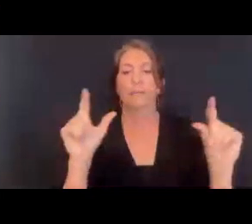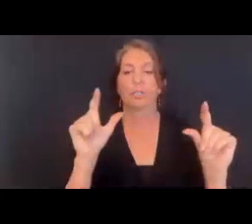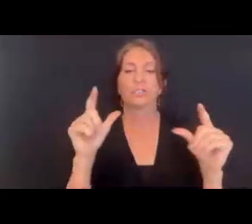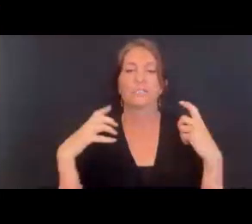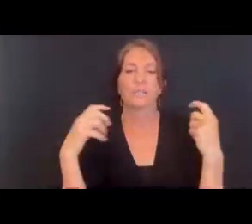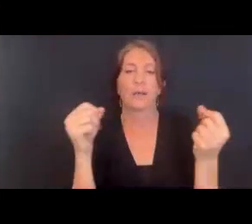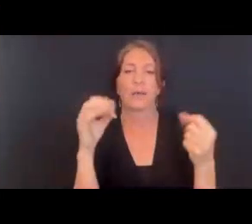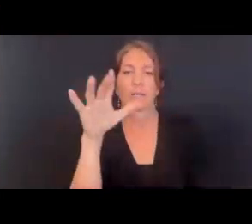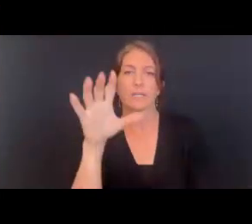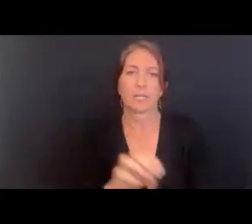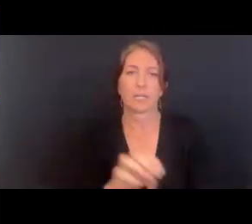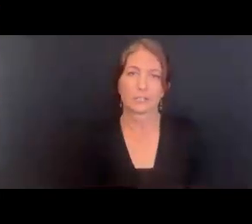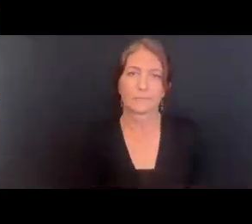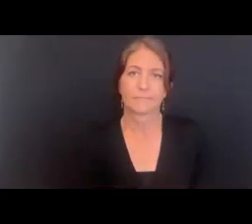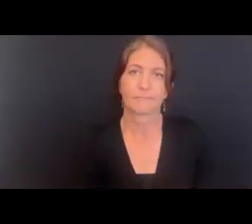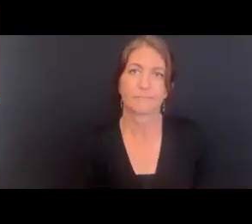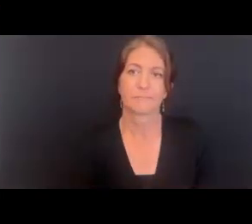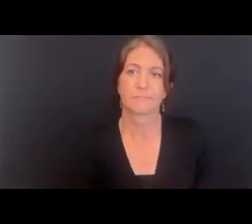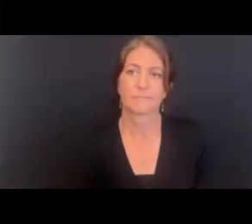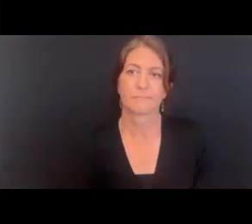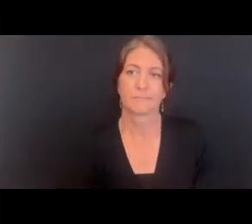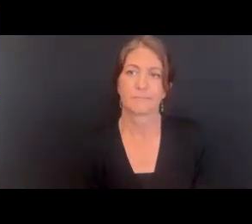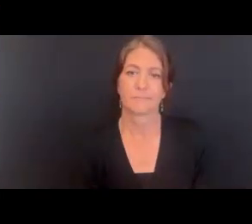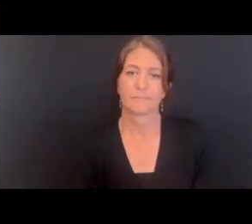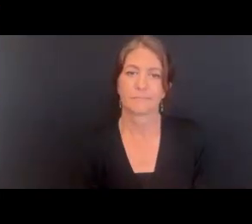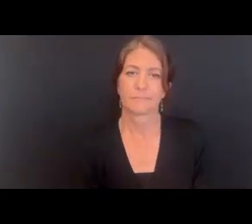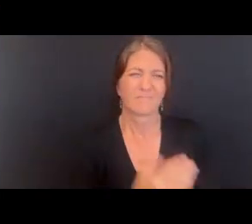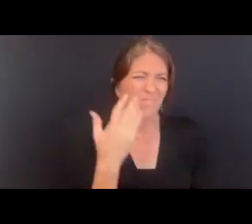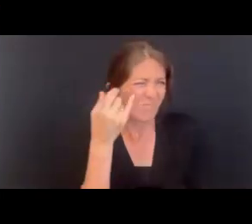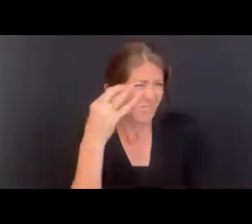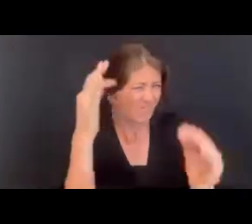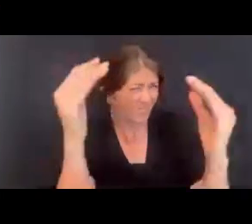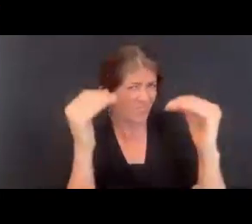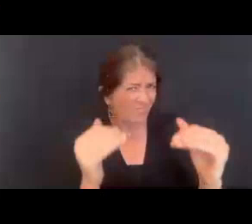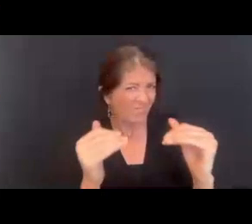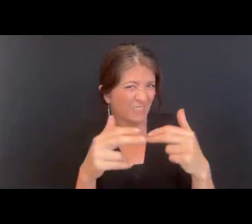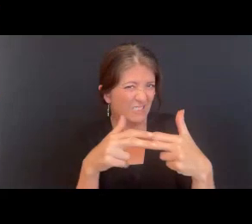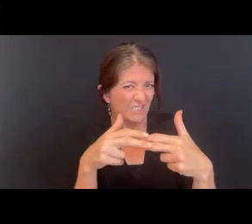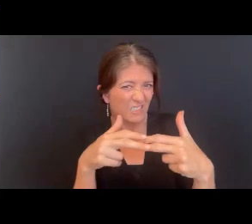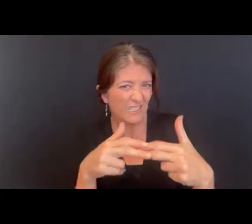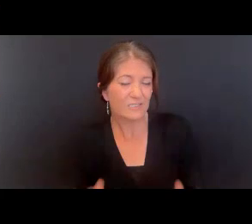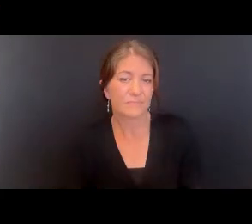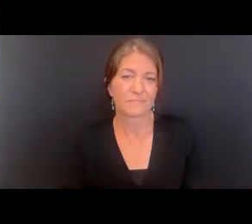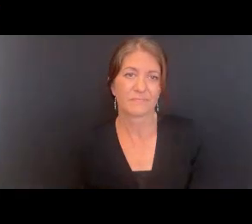I don't know if we need to go to the next slide.